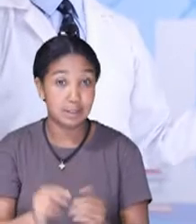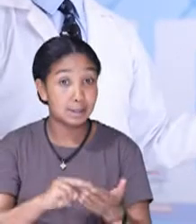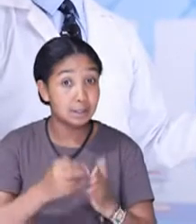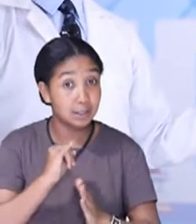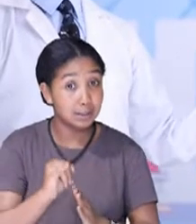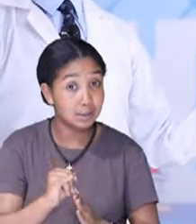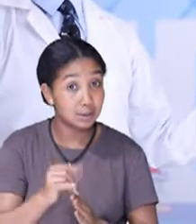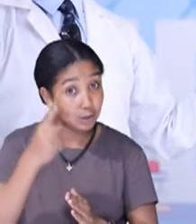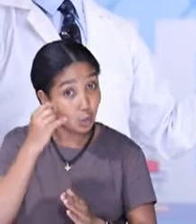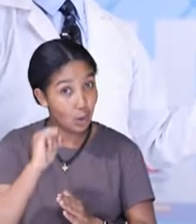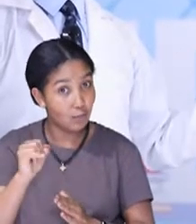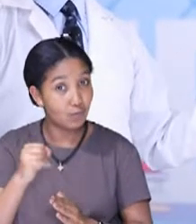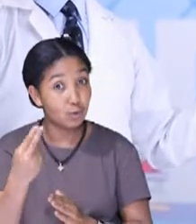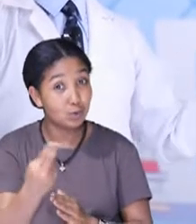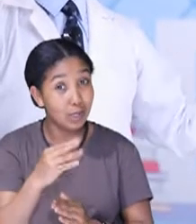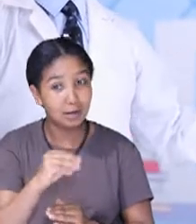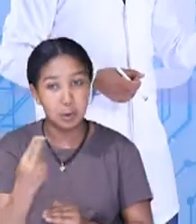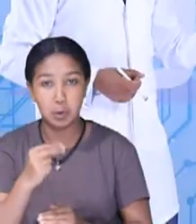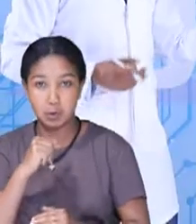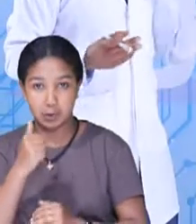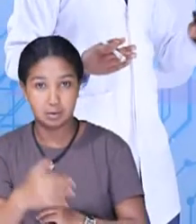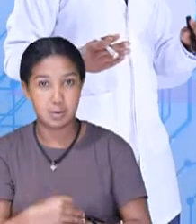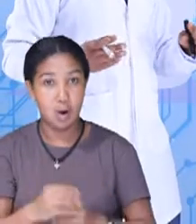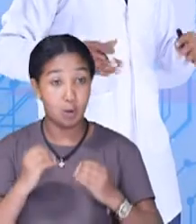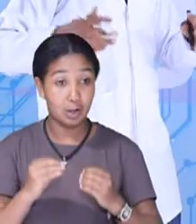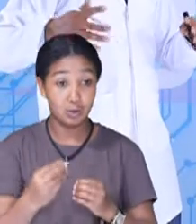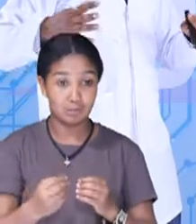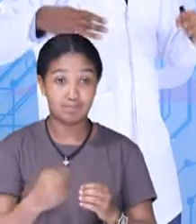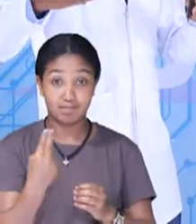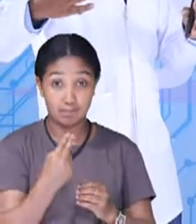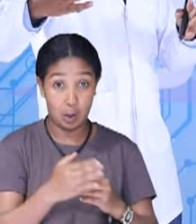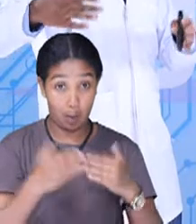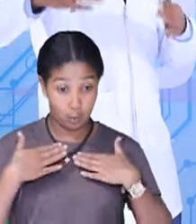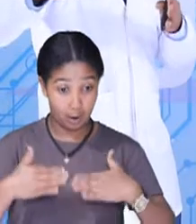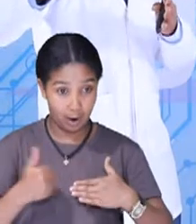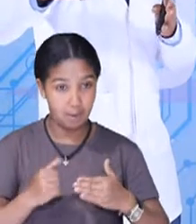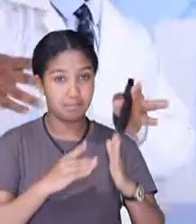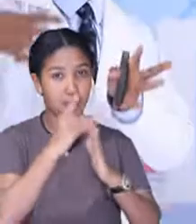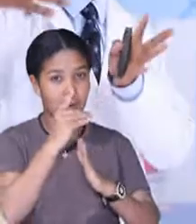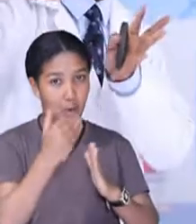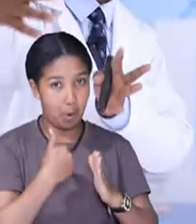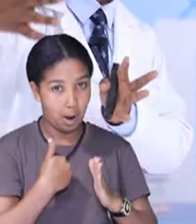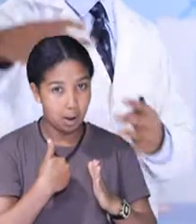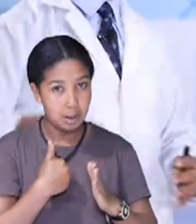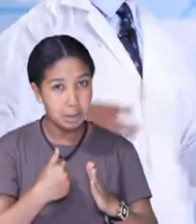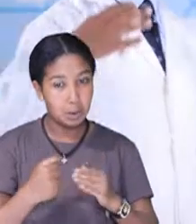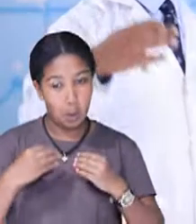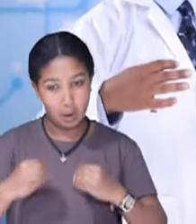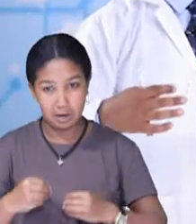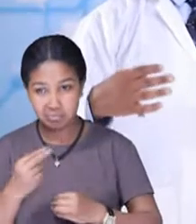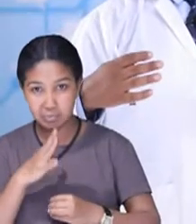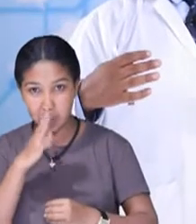This is his theory of use and disuse. Organs which are most frequently used have a greater chance to develop,